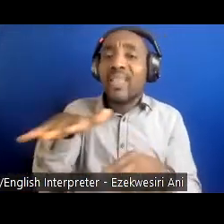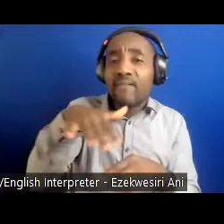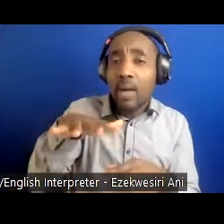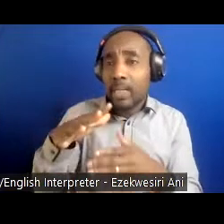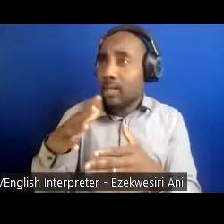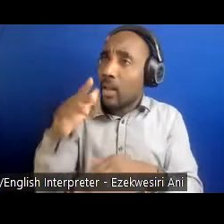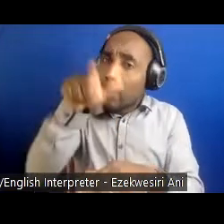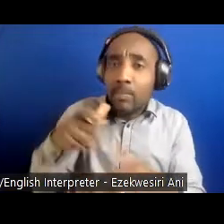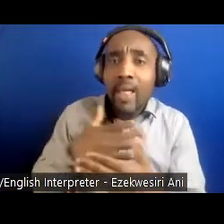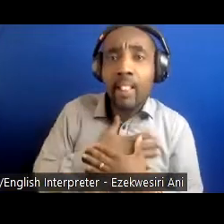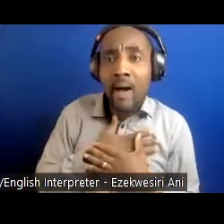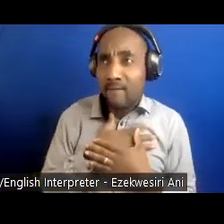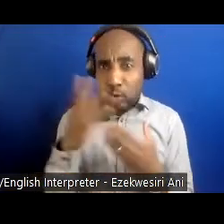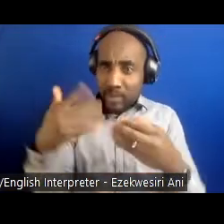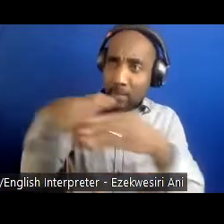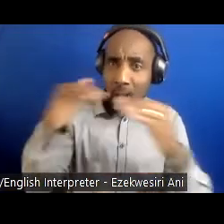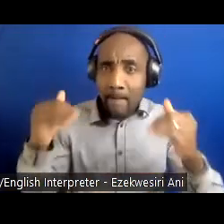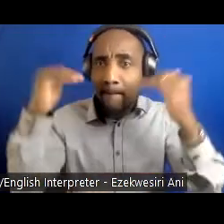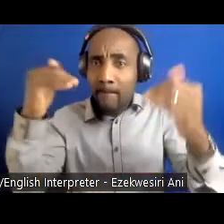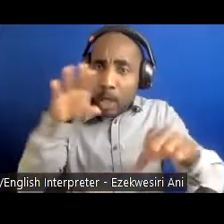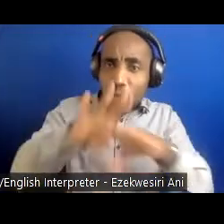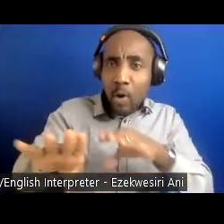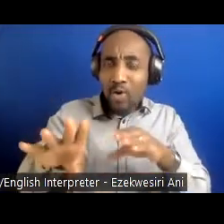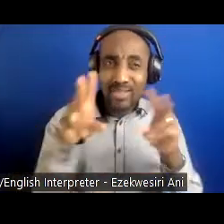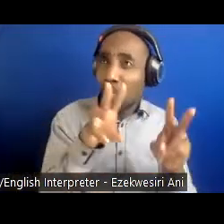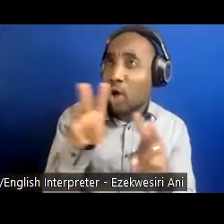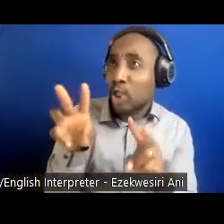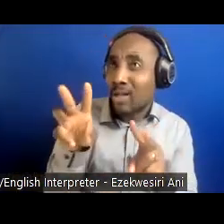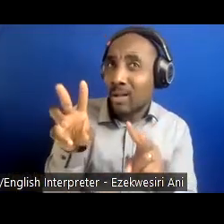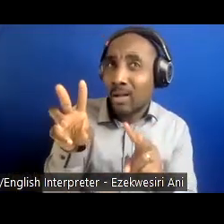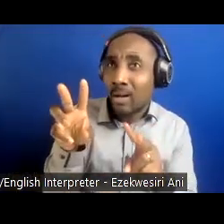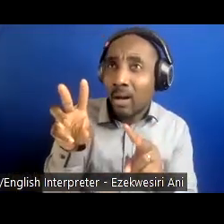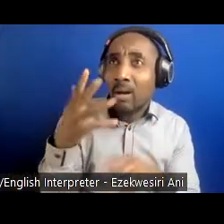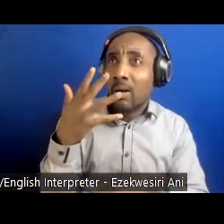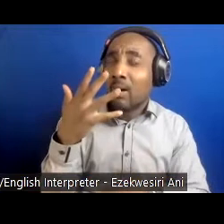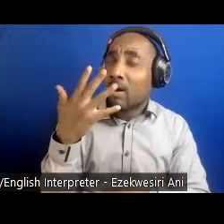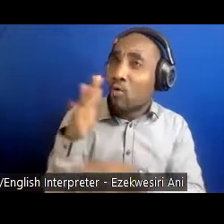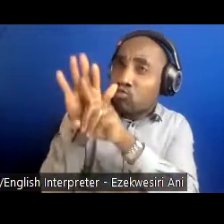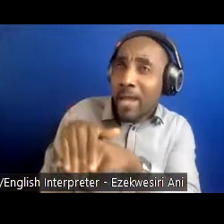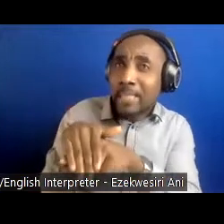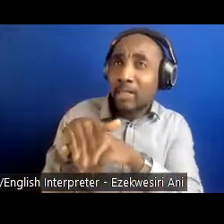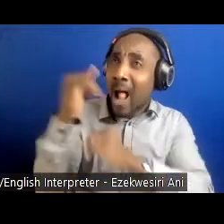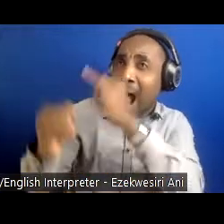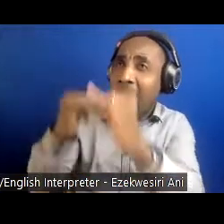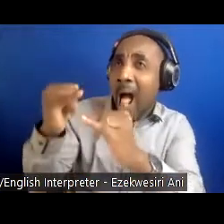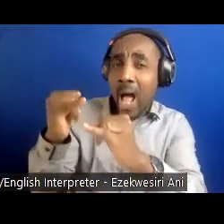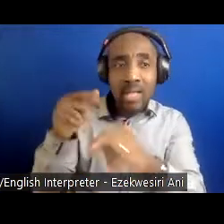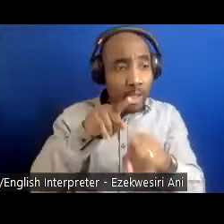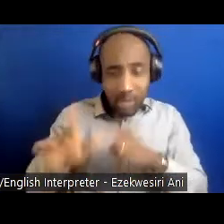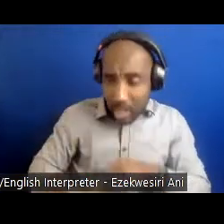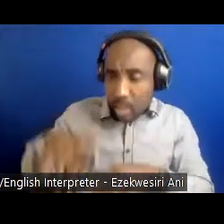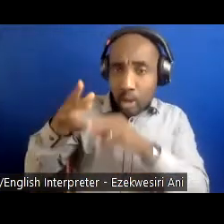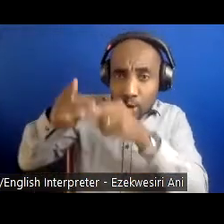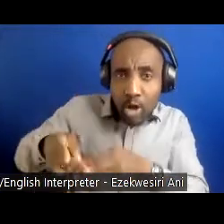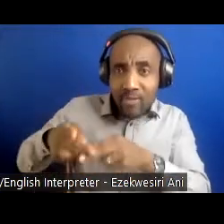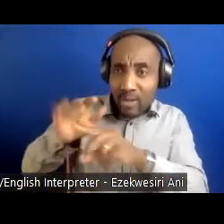at the highest level and watching them receive the abuse and hatred that they have worked so hard to protect them from. The